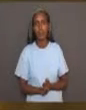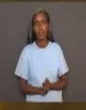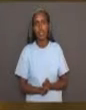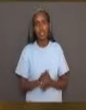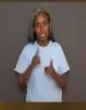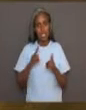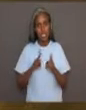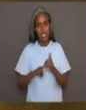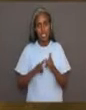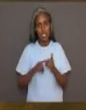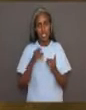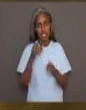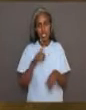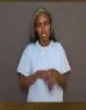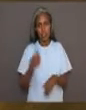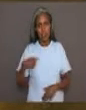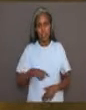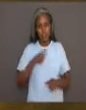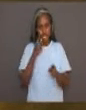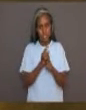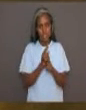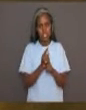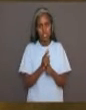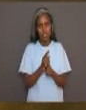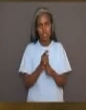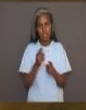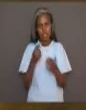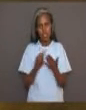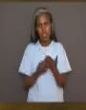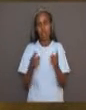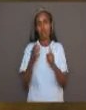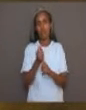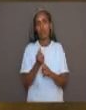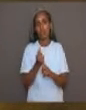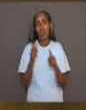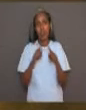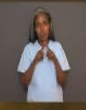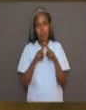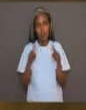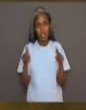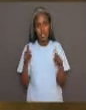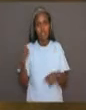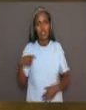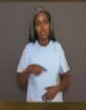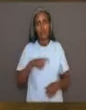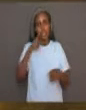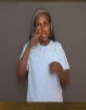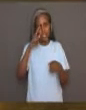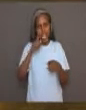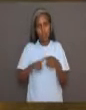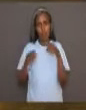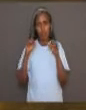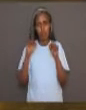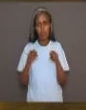Like last time, our assertion seems to hold. But we cannot